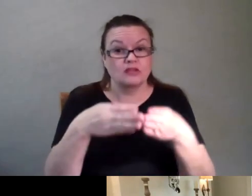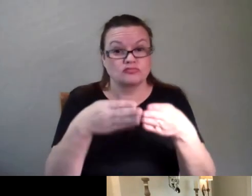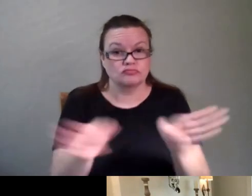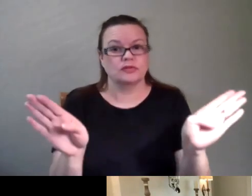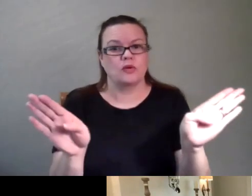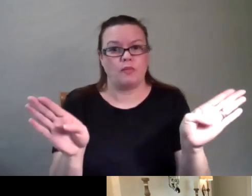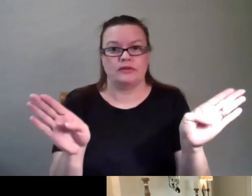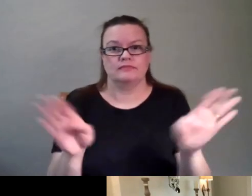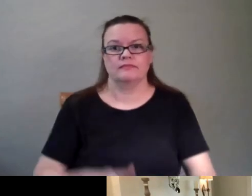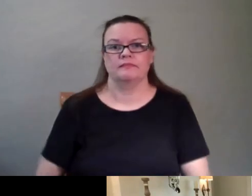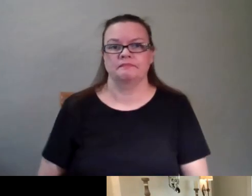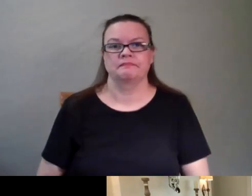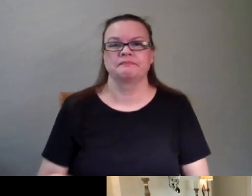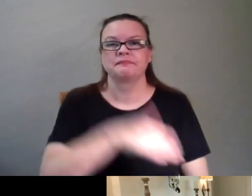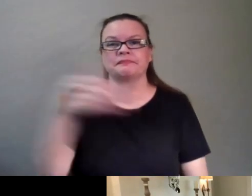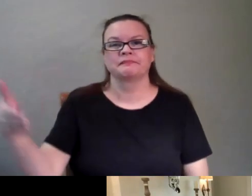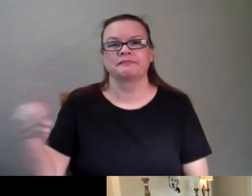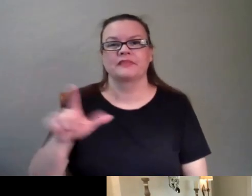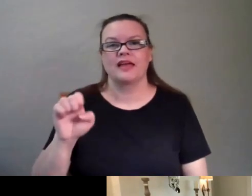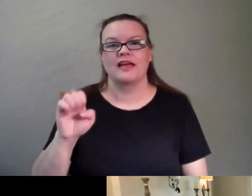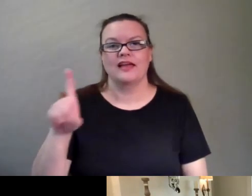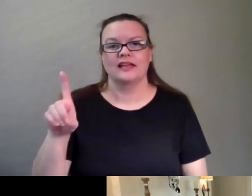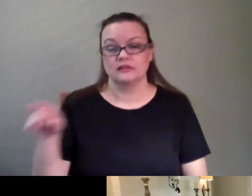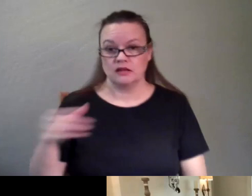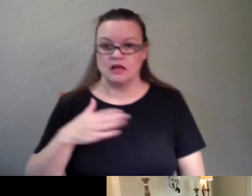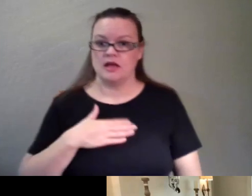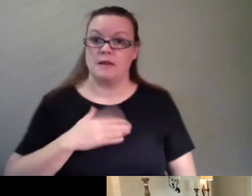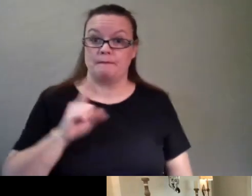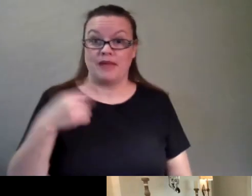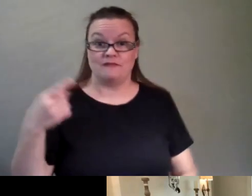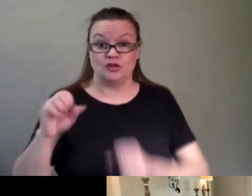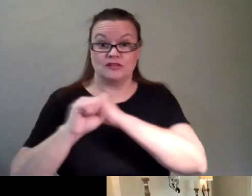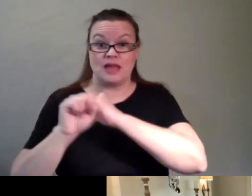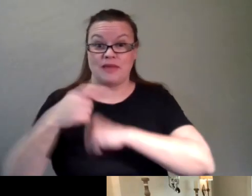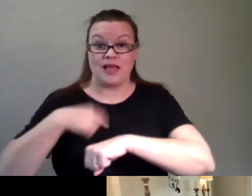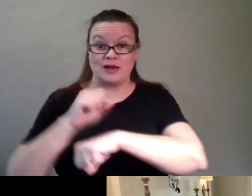My answer, I worked in my first campaign when I was 12.